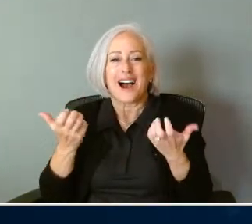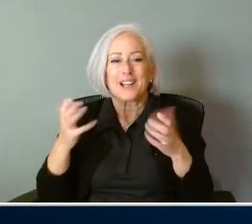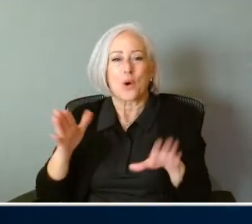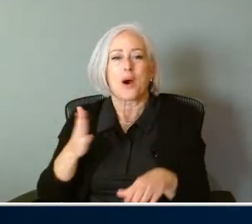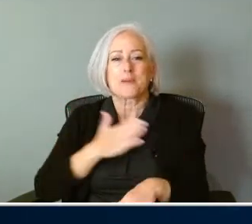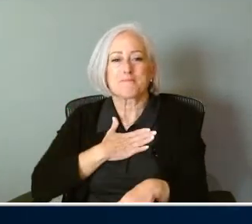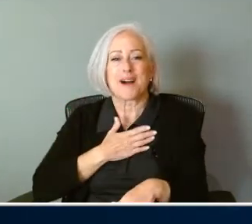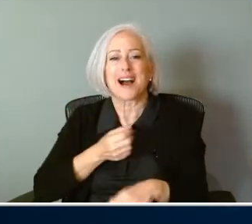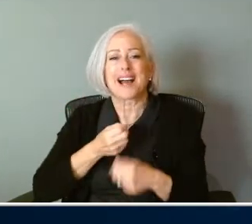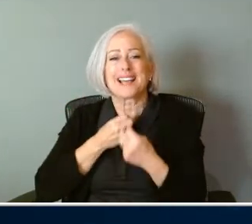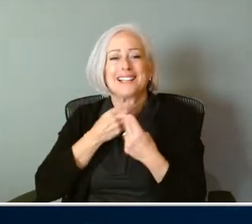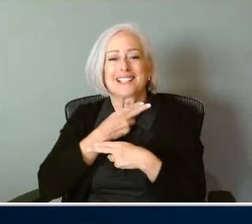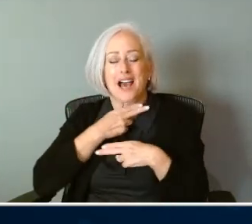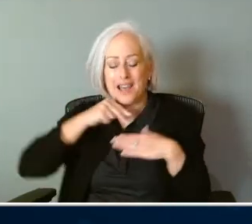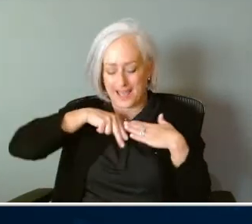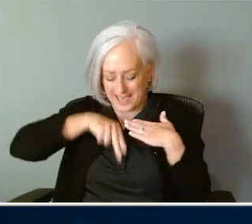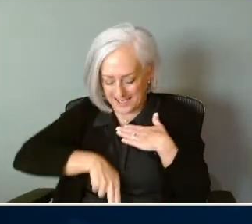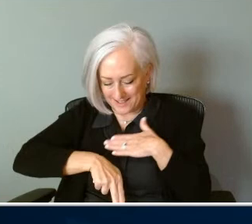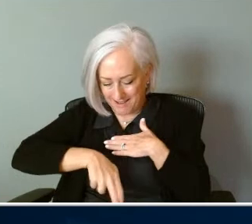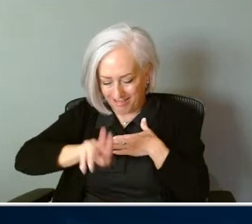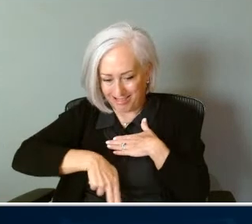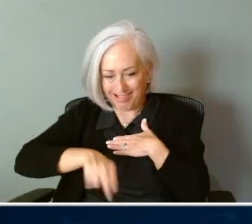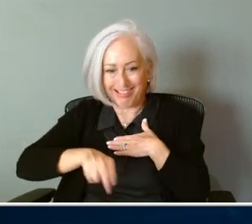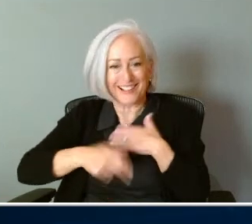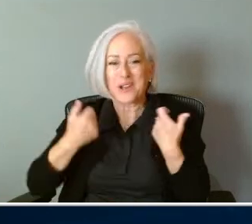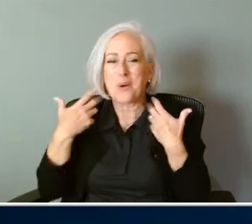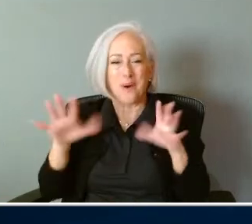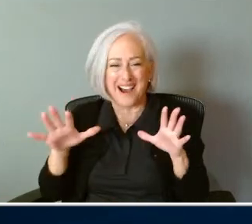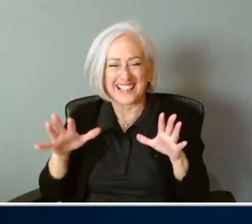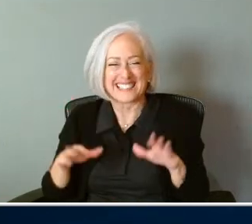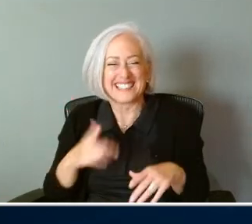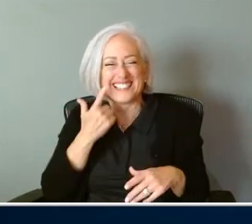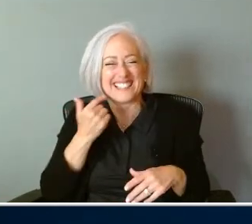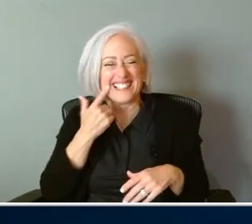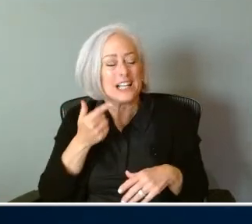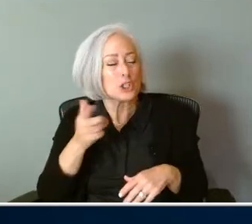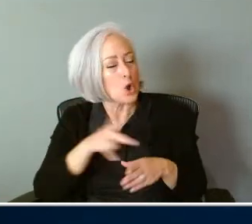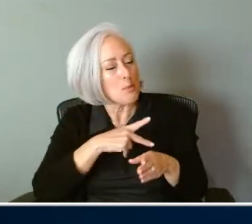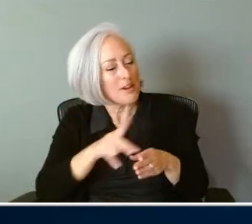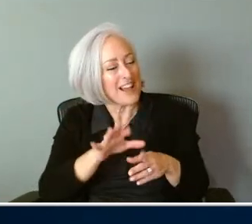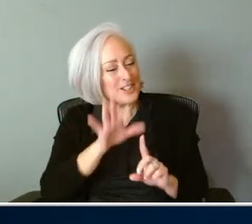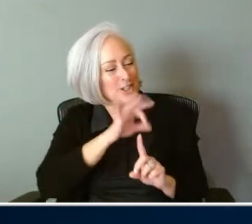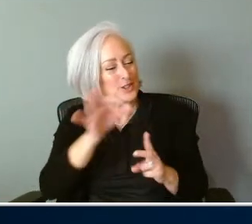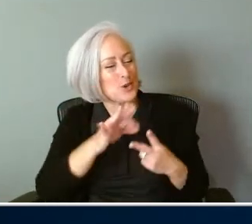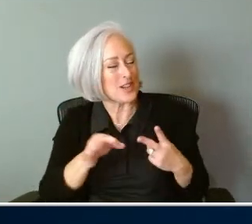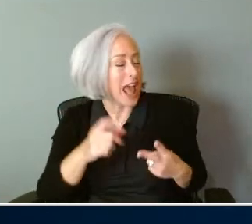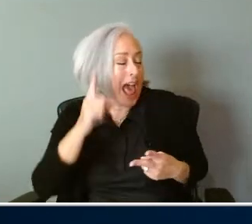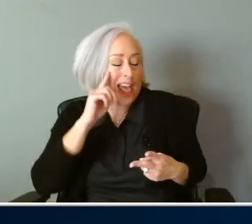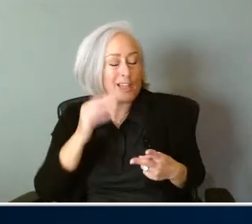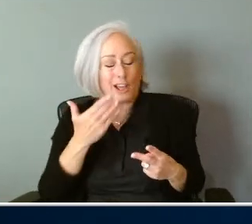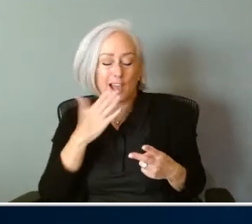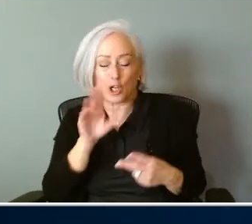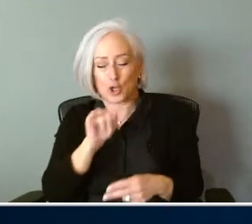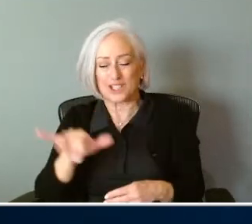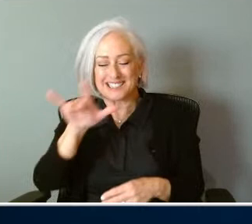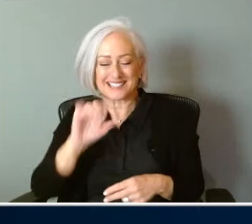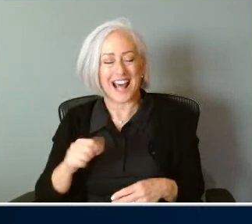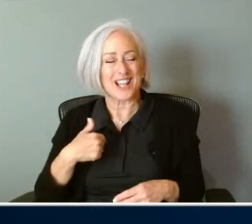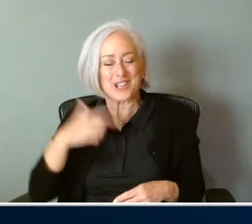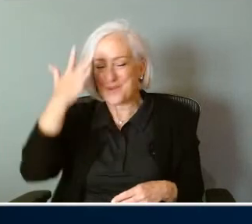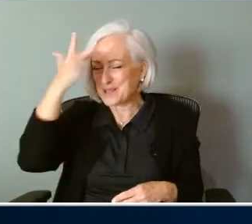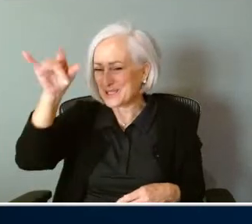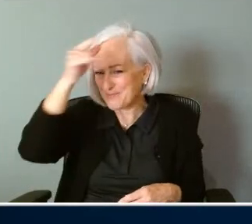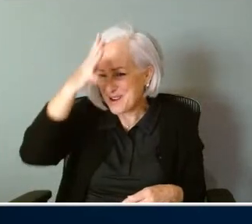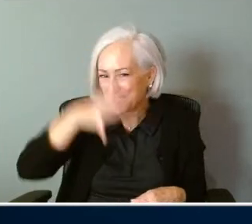choice. Absolutely. I love it. Okay, thank you for really, I thought you just had really good style. You're just really a smart guy. All right, let's get